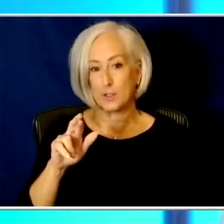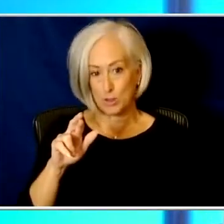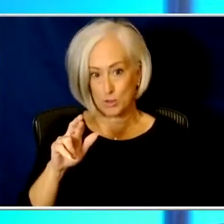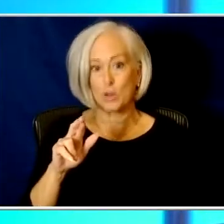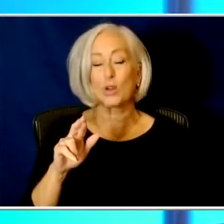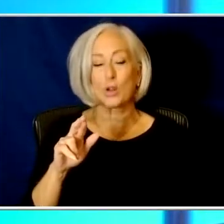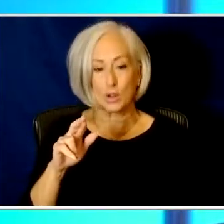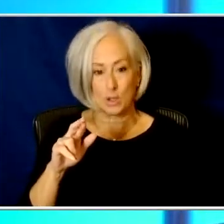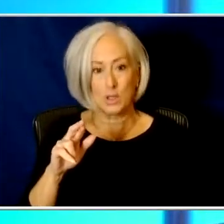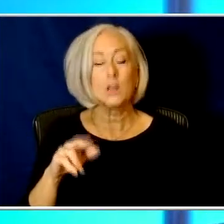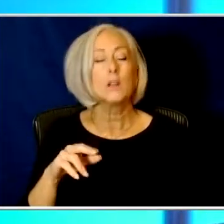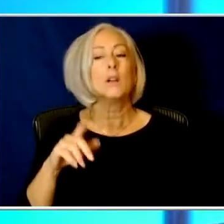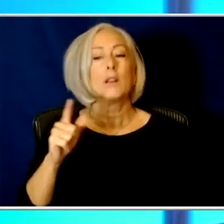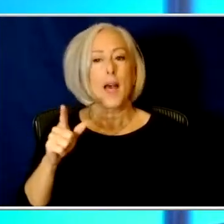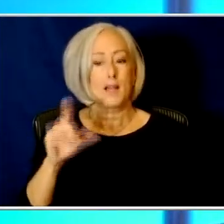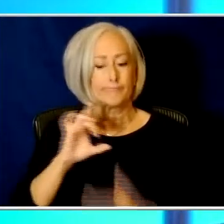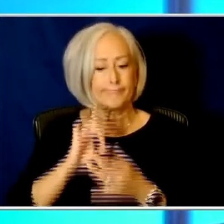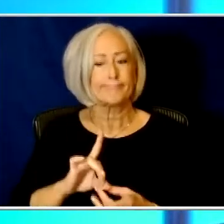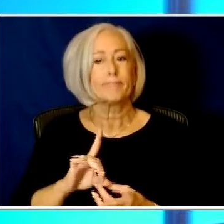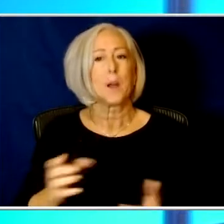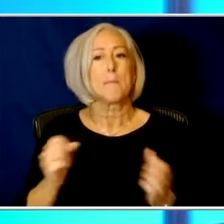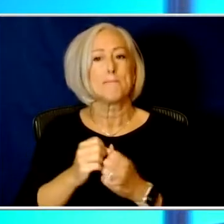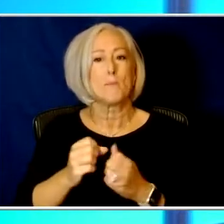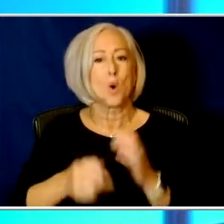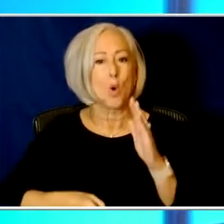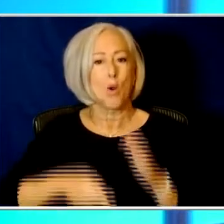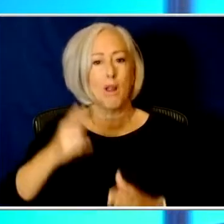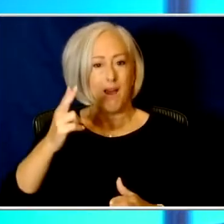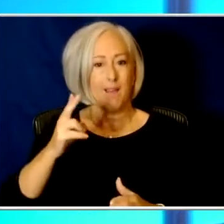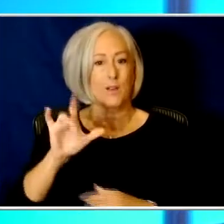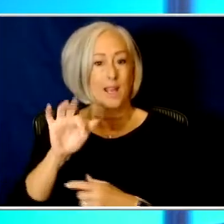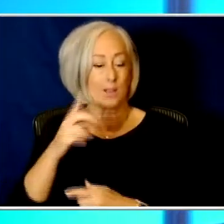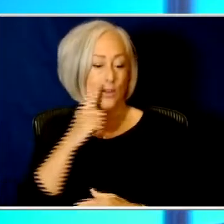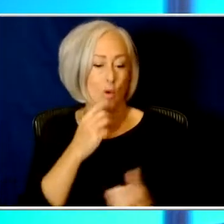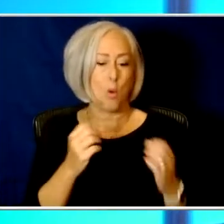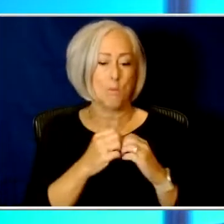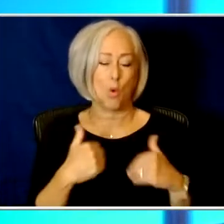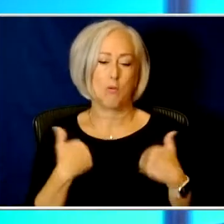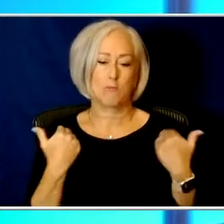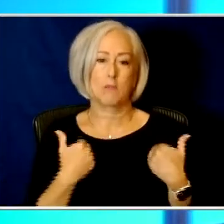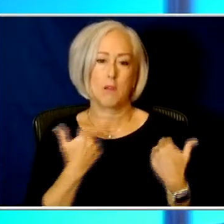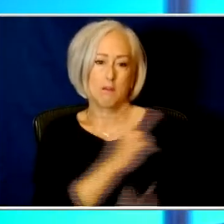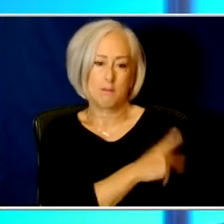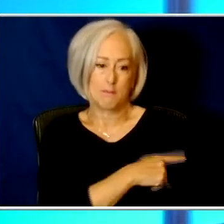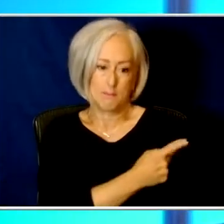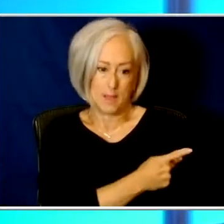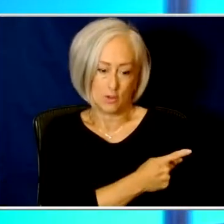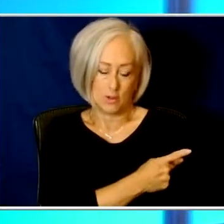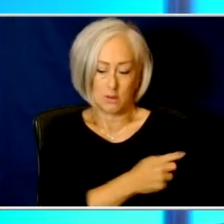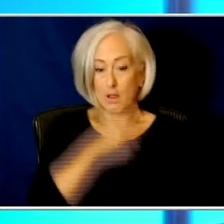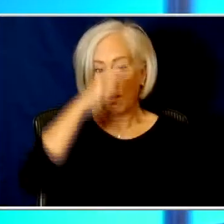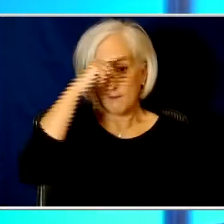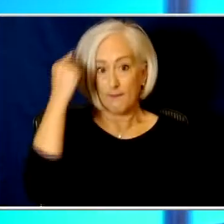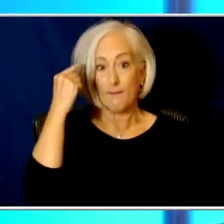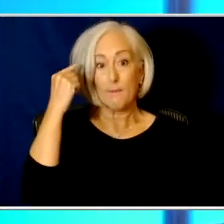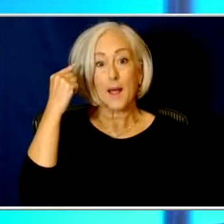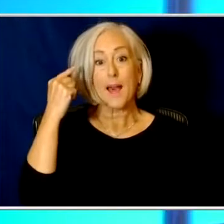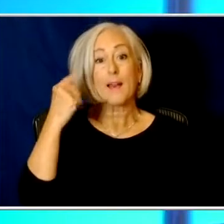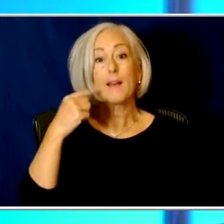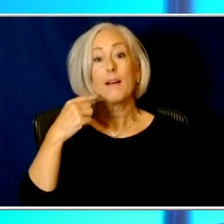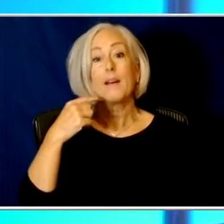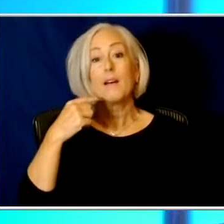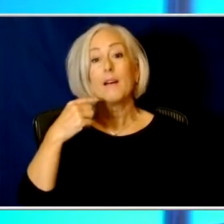of breast cancer, usually in younger patients. So we know that in African American women who have triple negative,